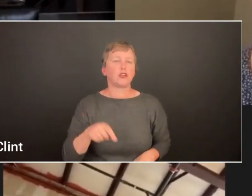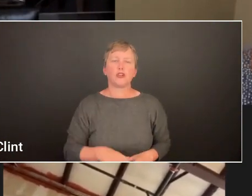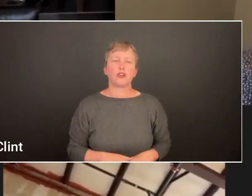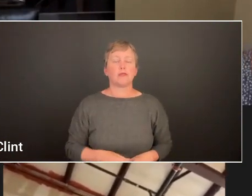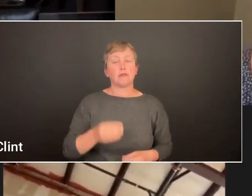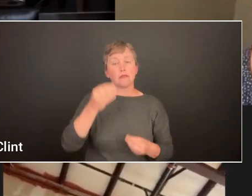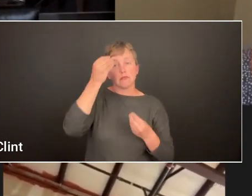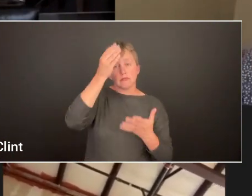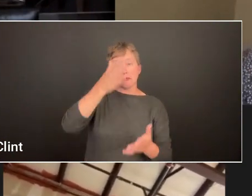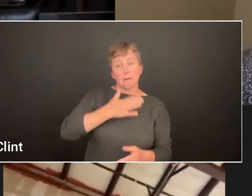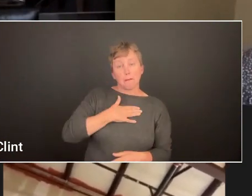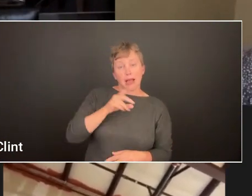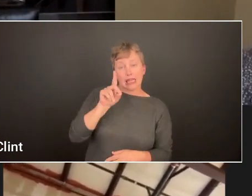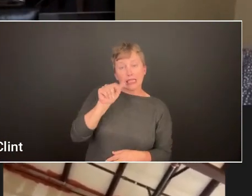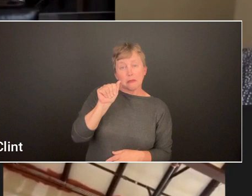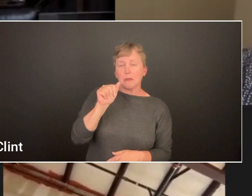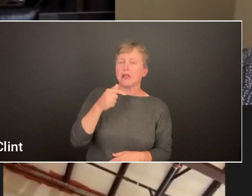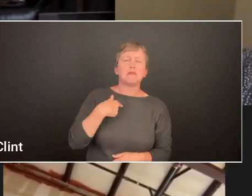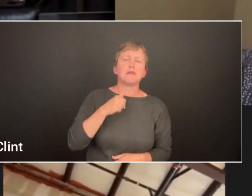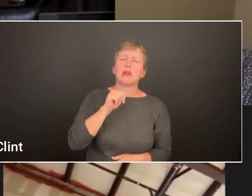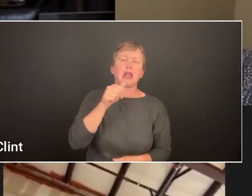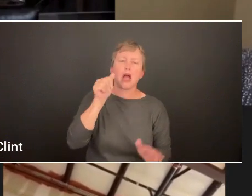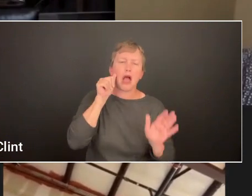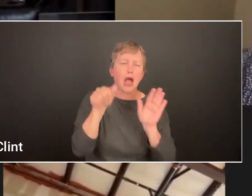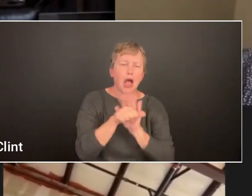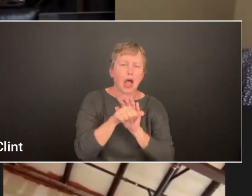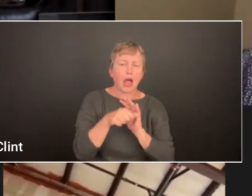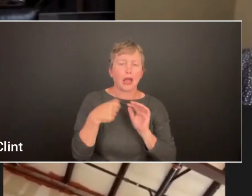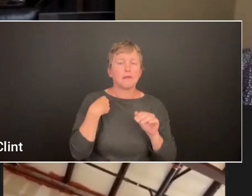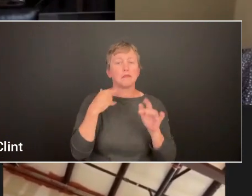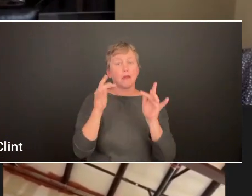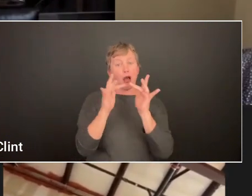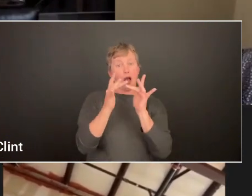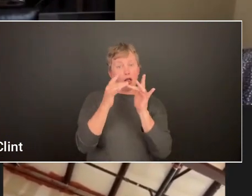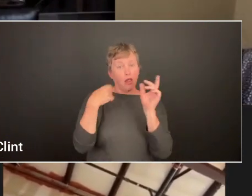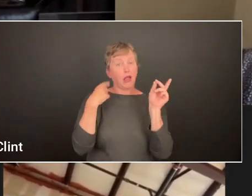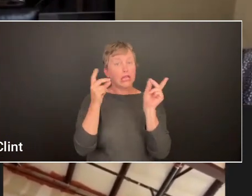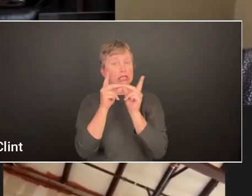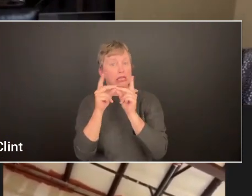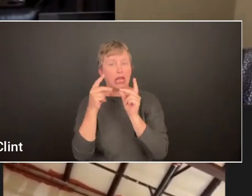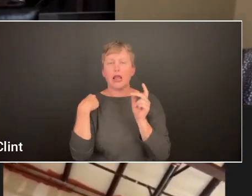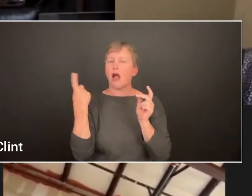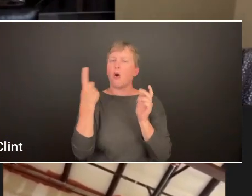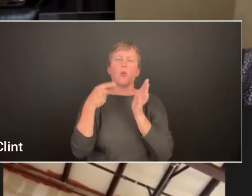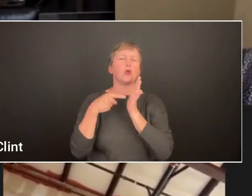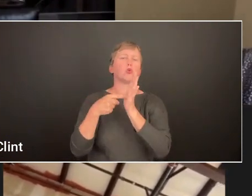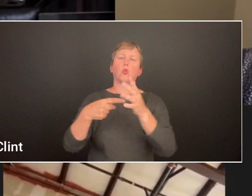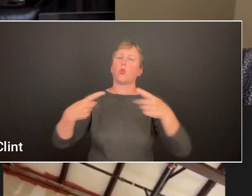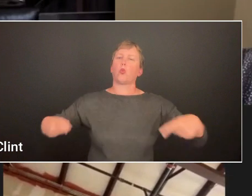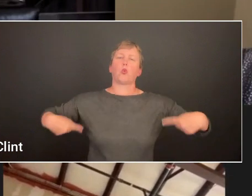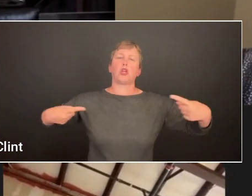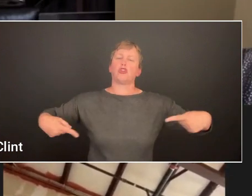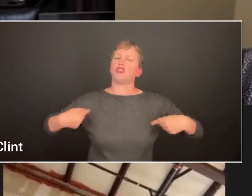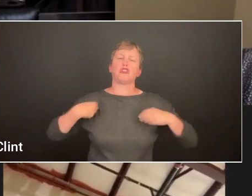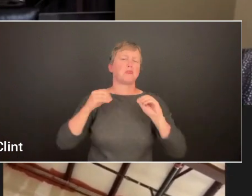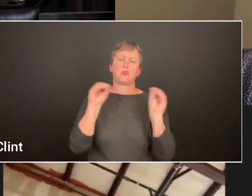their 50s, it's still one of the very first questions. After they know right away that I'm in a wheelchair.